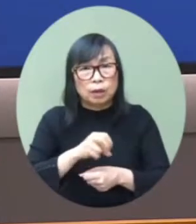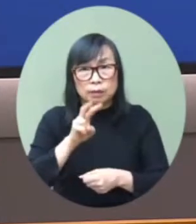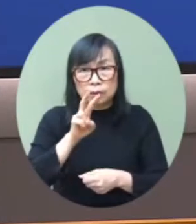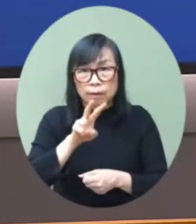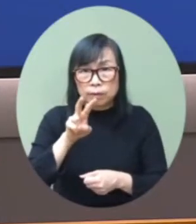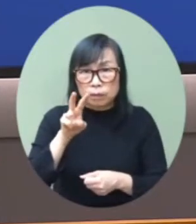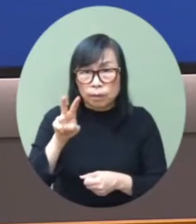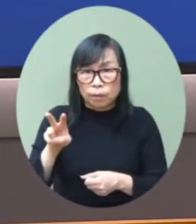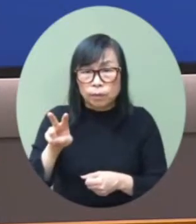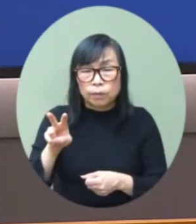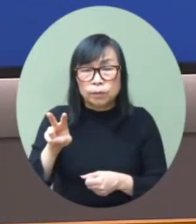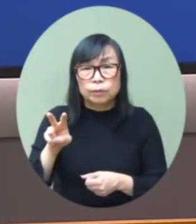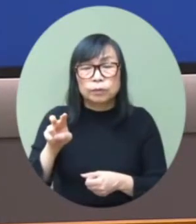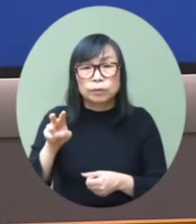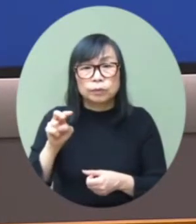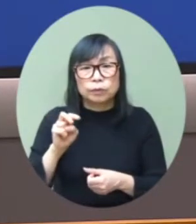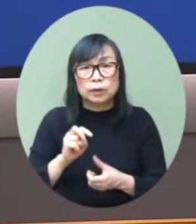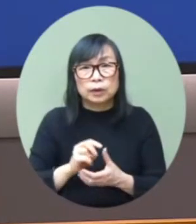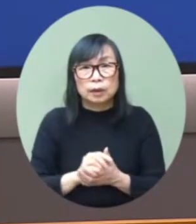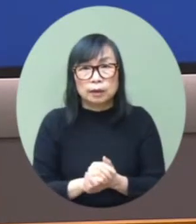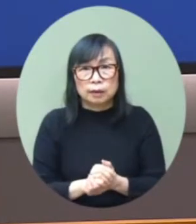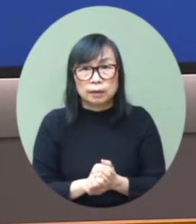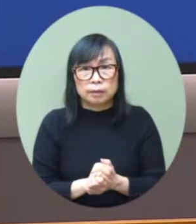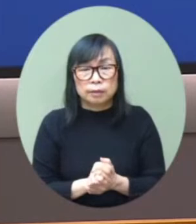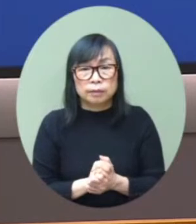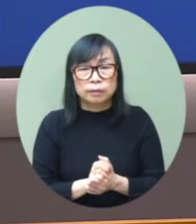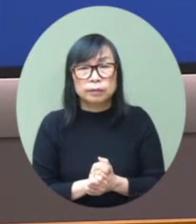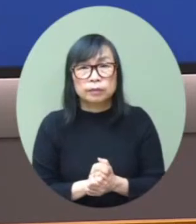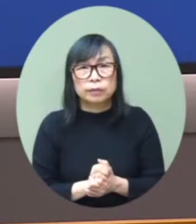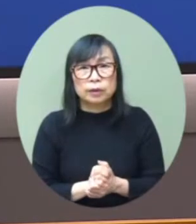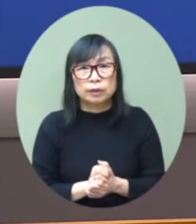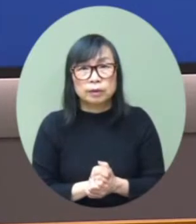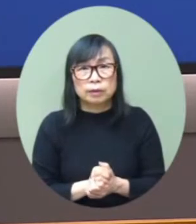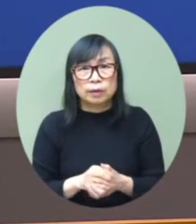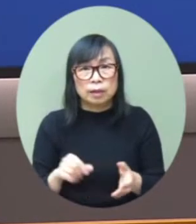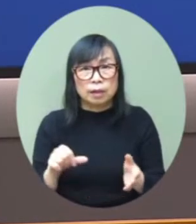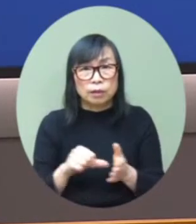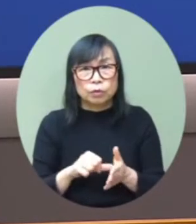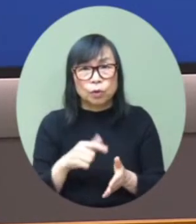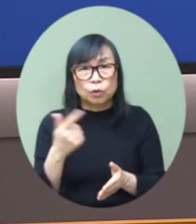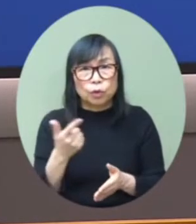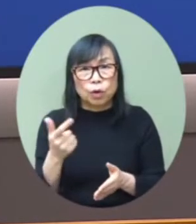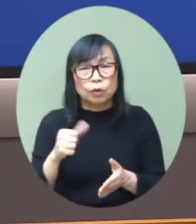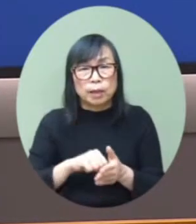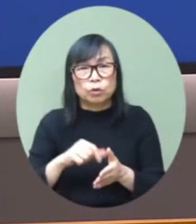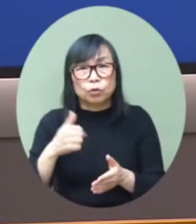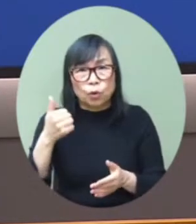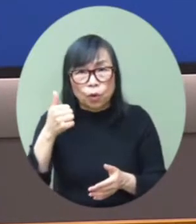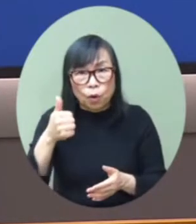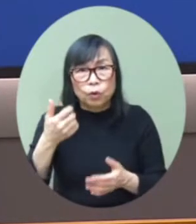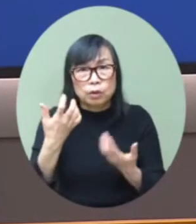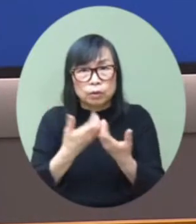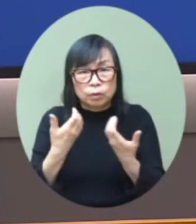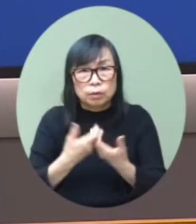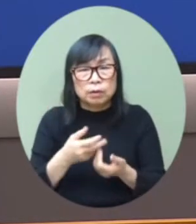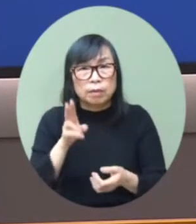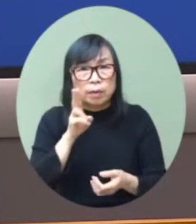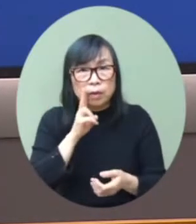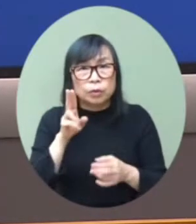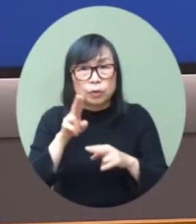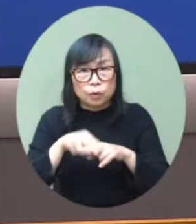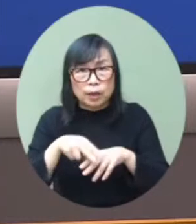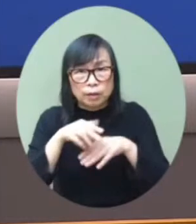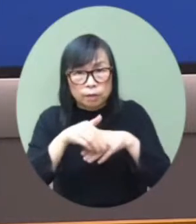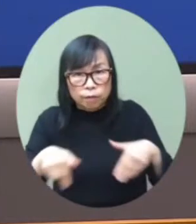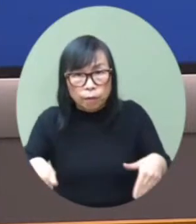that is a RTD, a restriction testing declaration, in which we require by